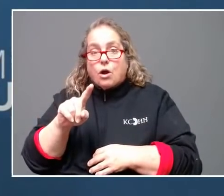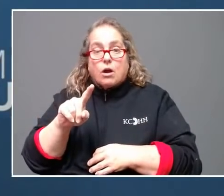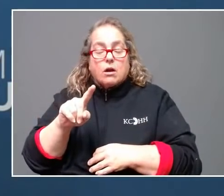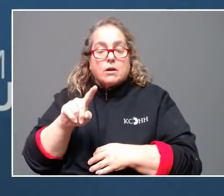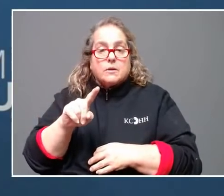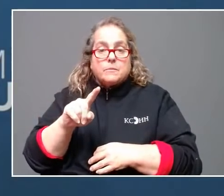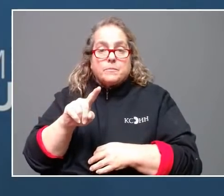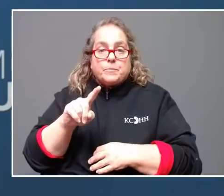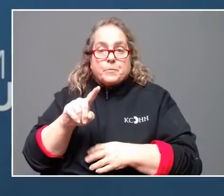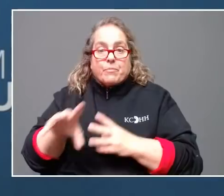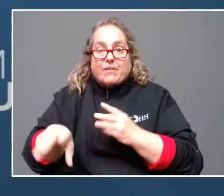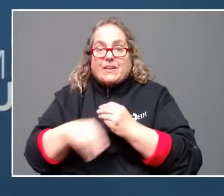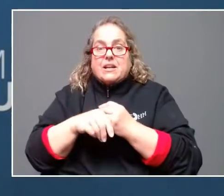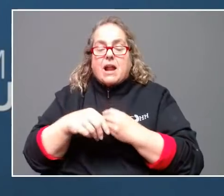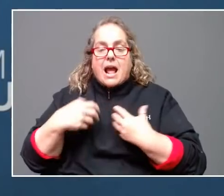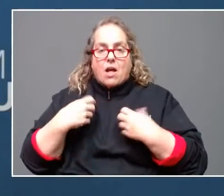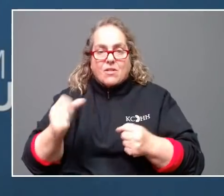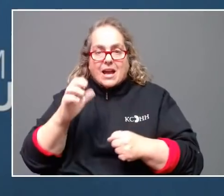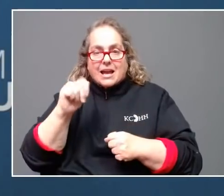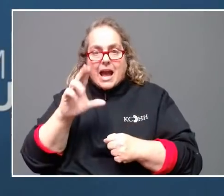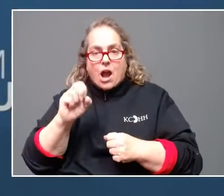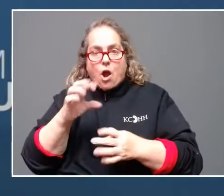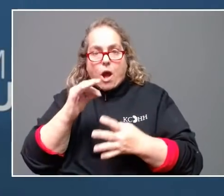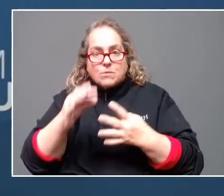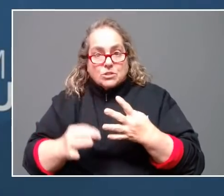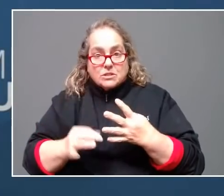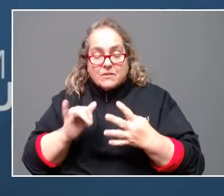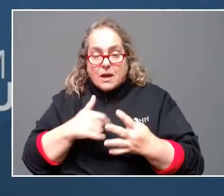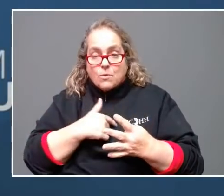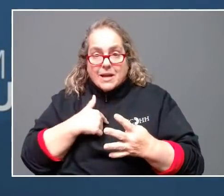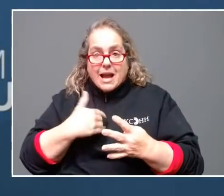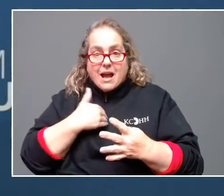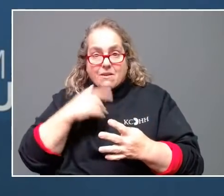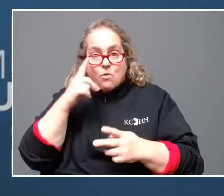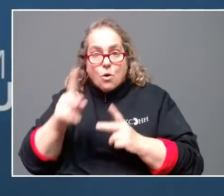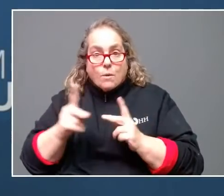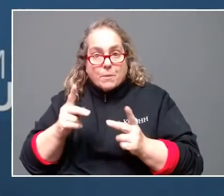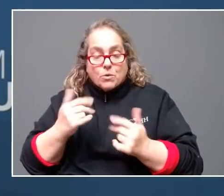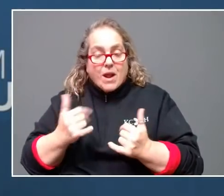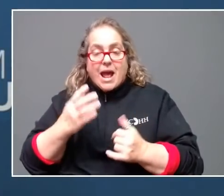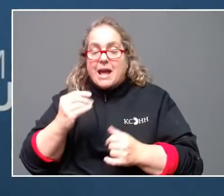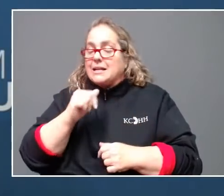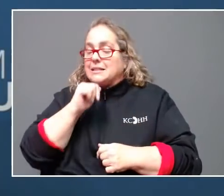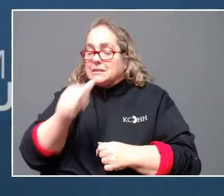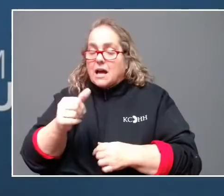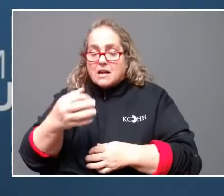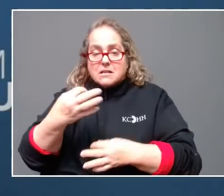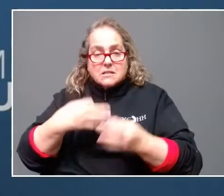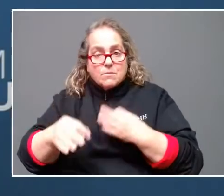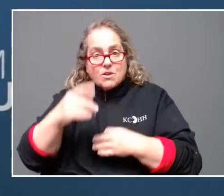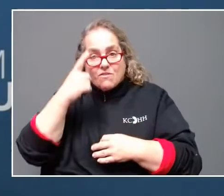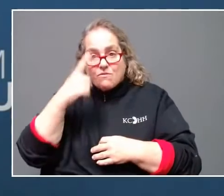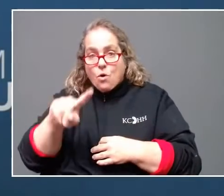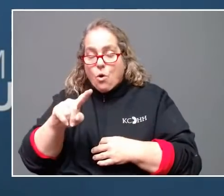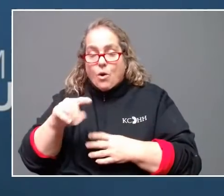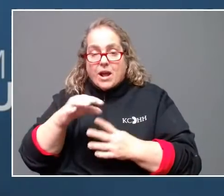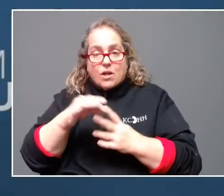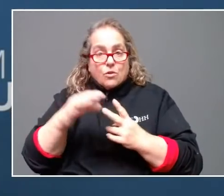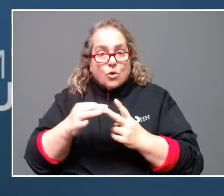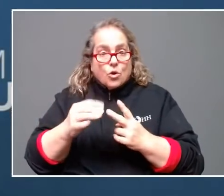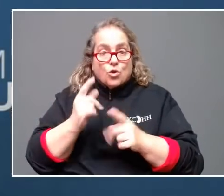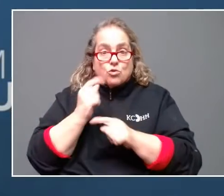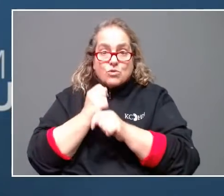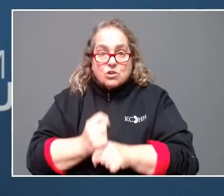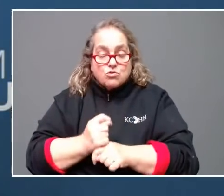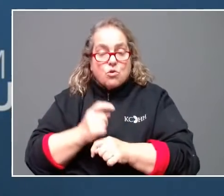additional healthcare options that we have for people right now, and it is not a substitute for either traditional or disaster